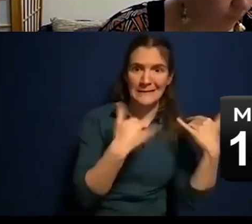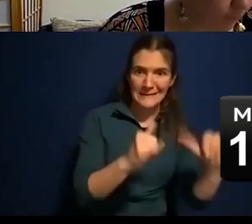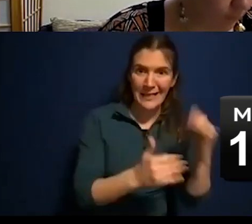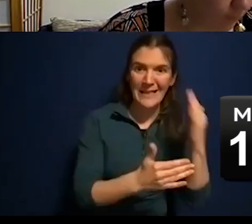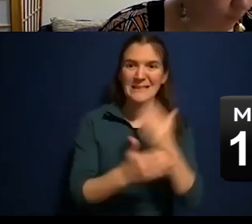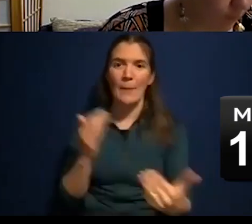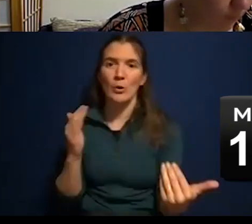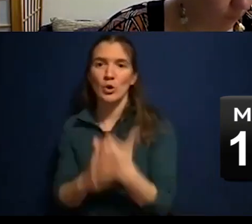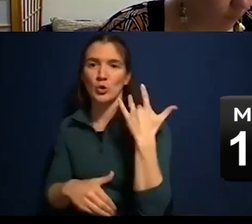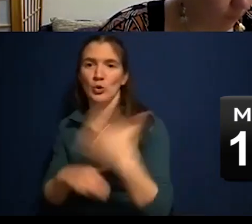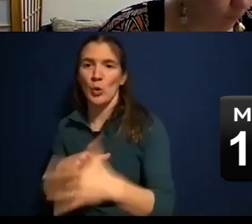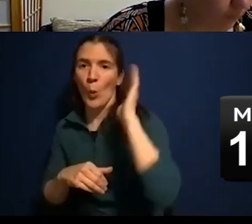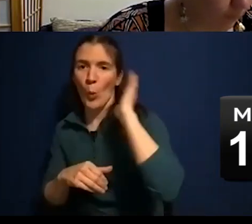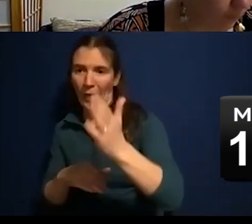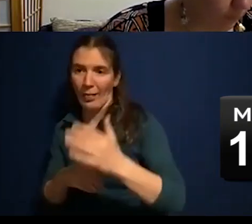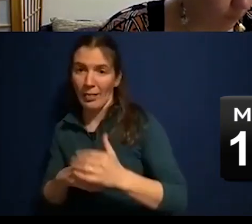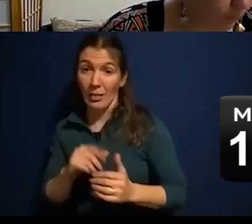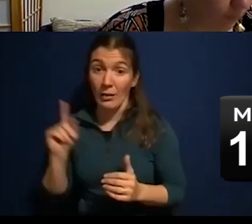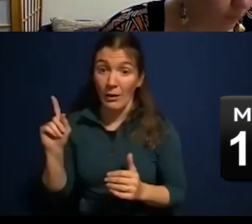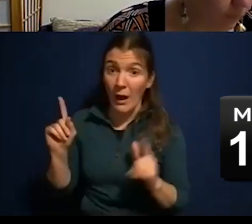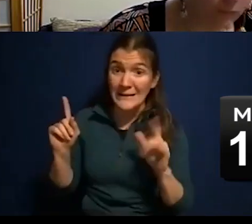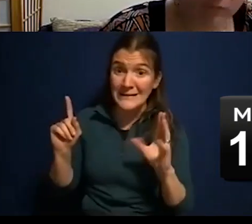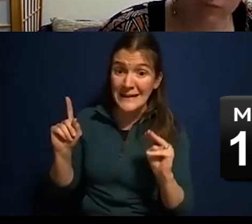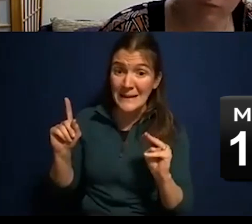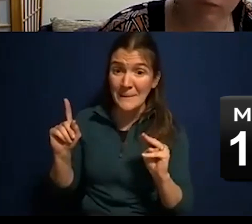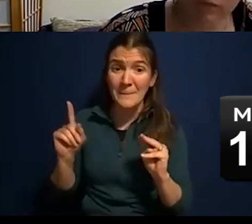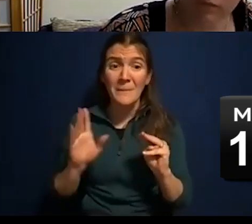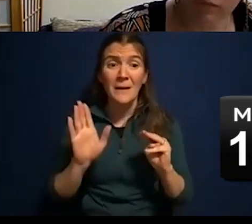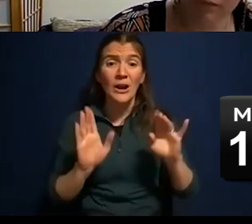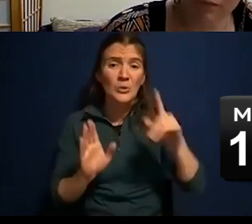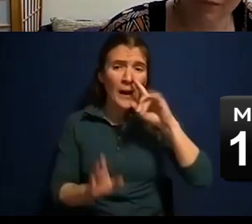Peter, before you start, can you just unmute Ian?